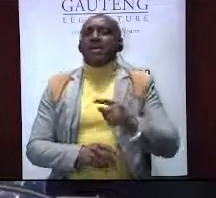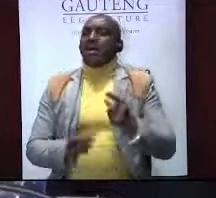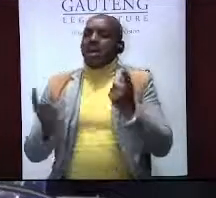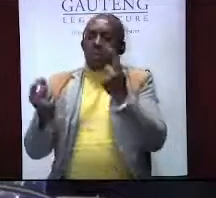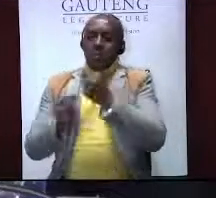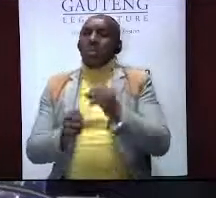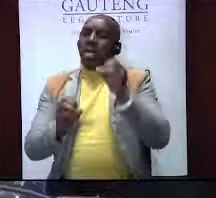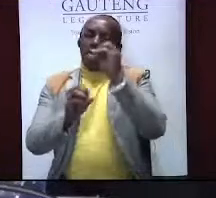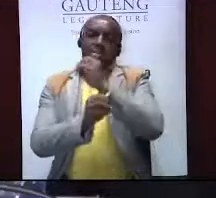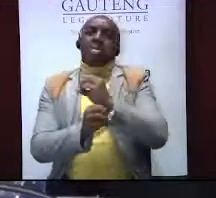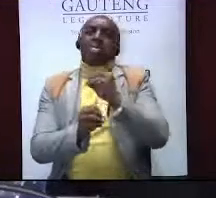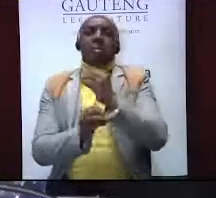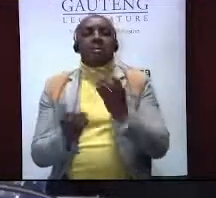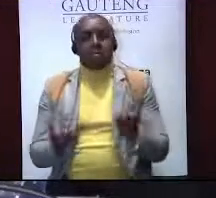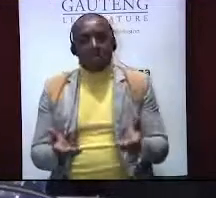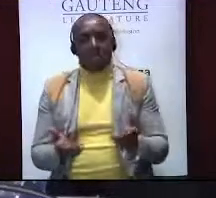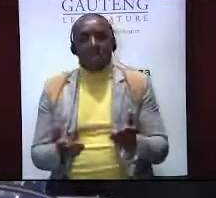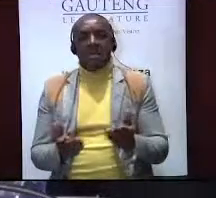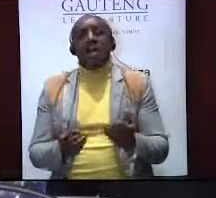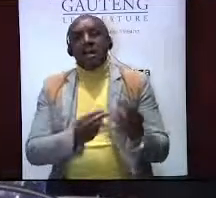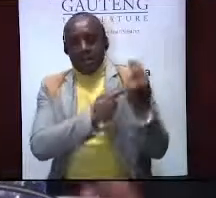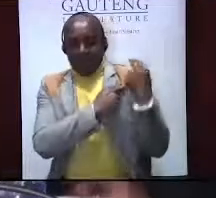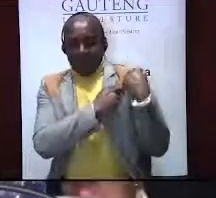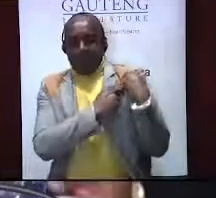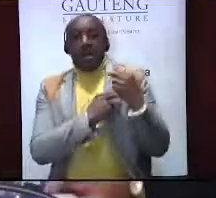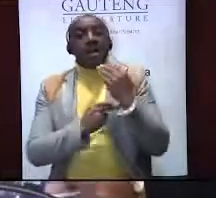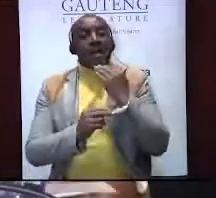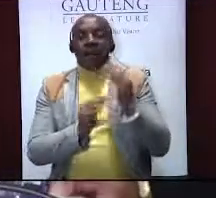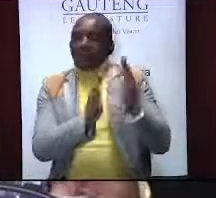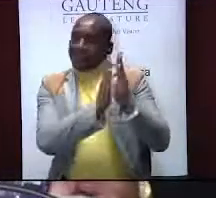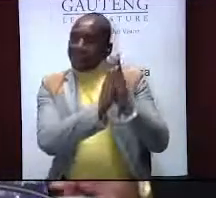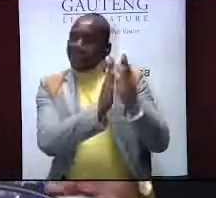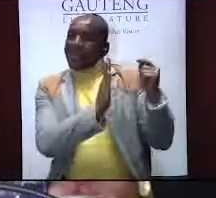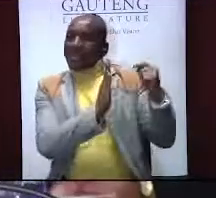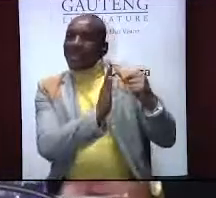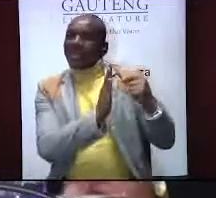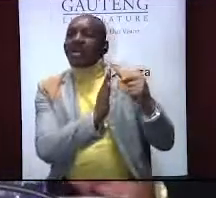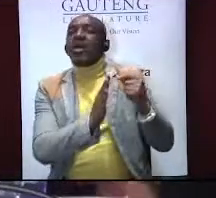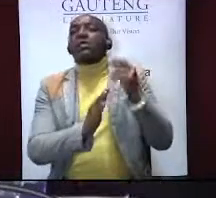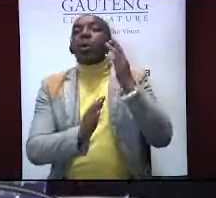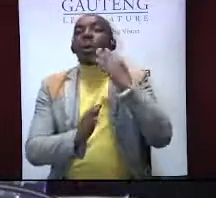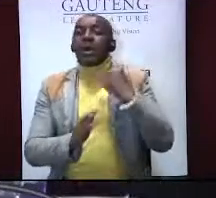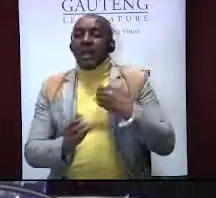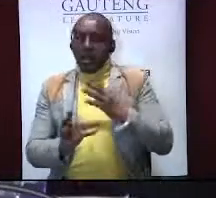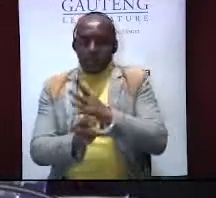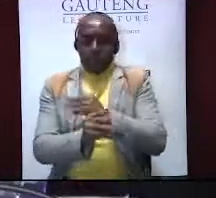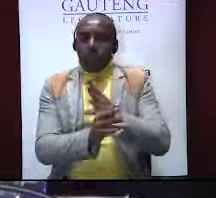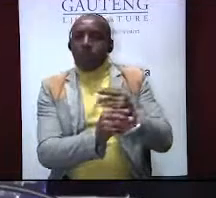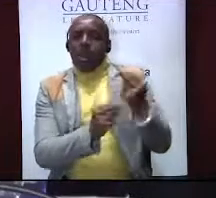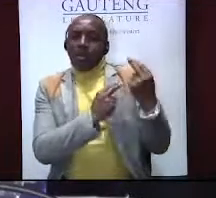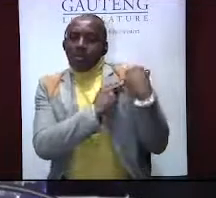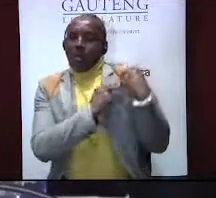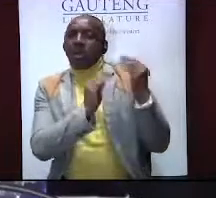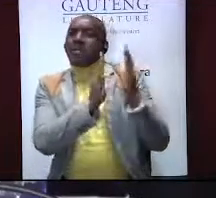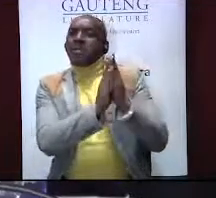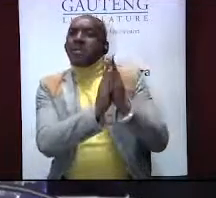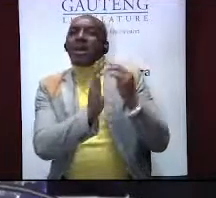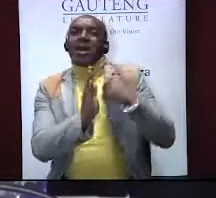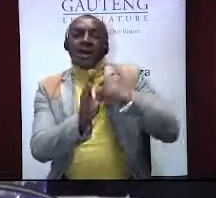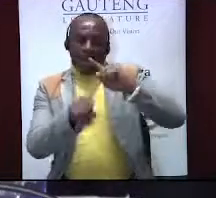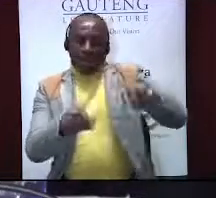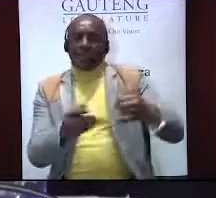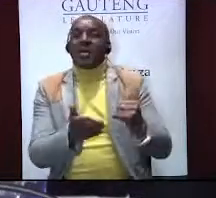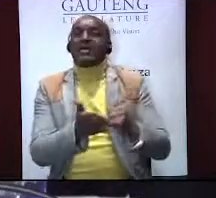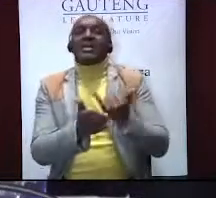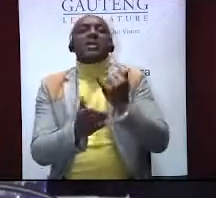that. The role of the church, and when we talk about the role of the church, we're not just